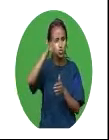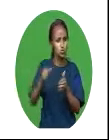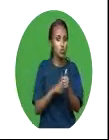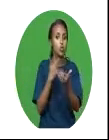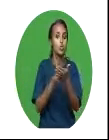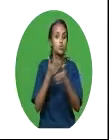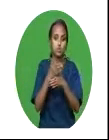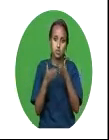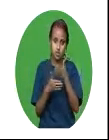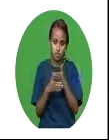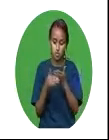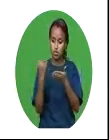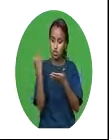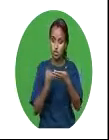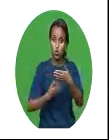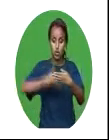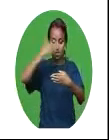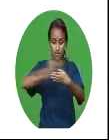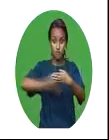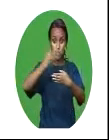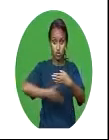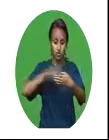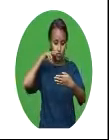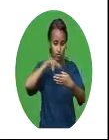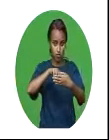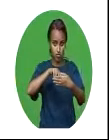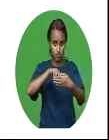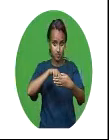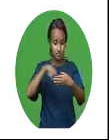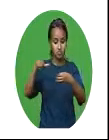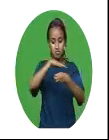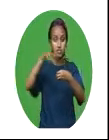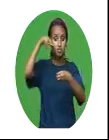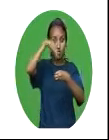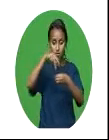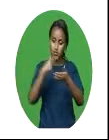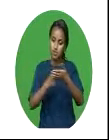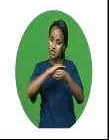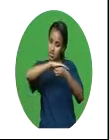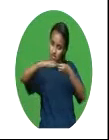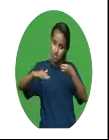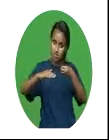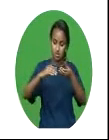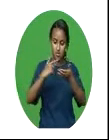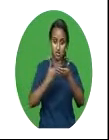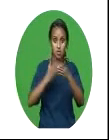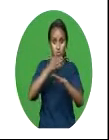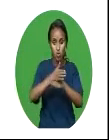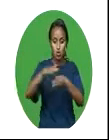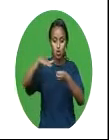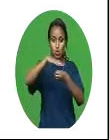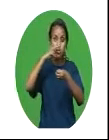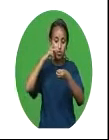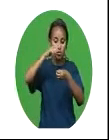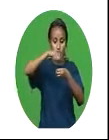steps. Draw the front and top views of the truncated cylinder. Divide the top view of the